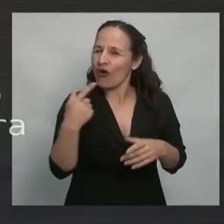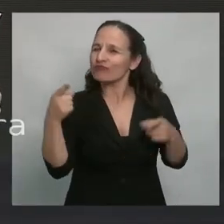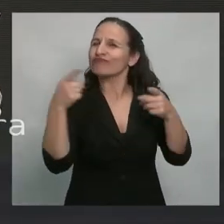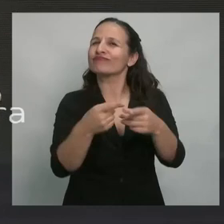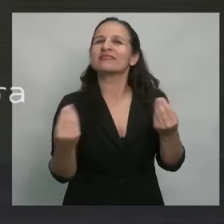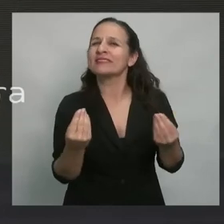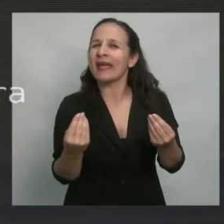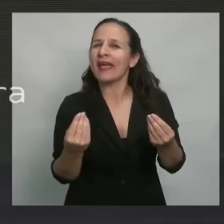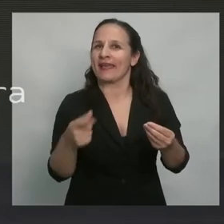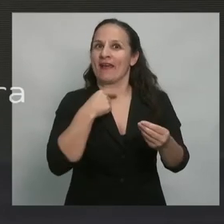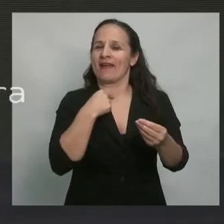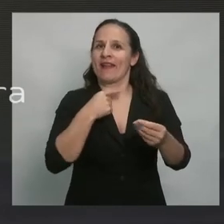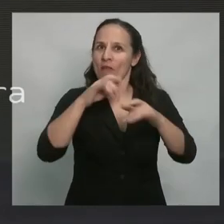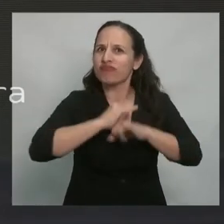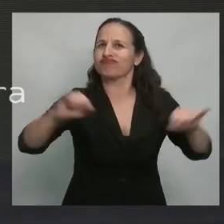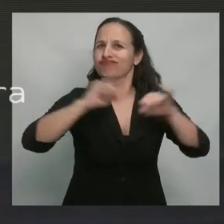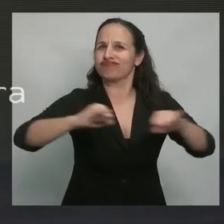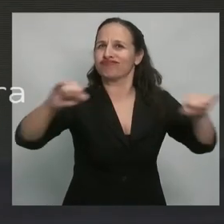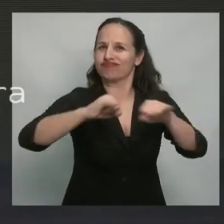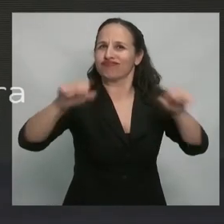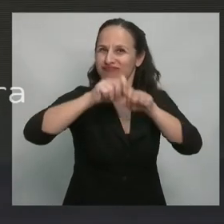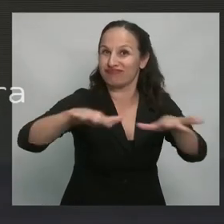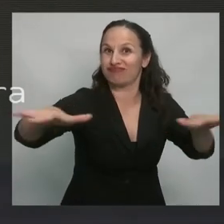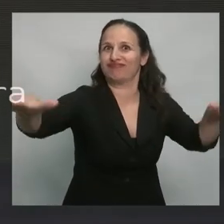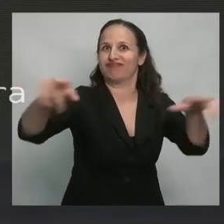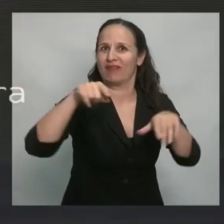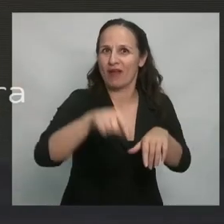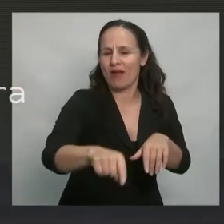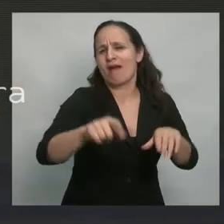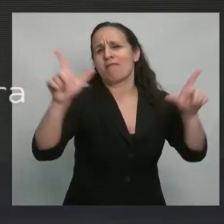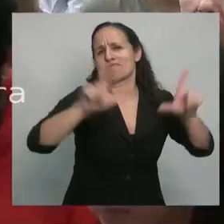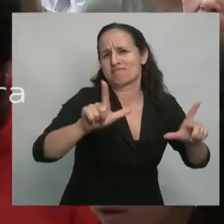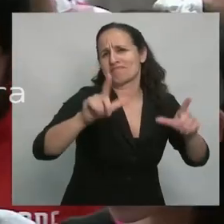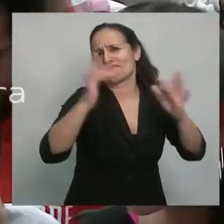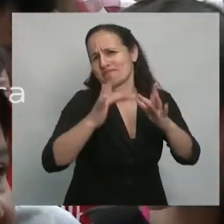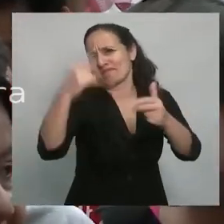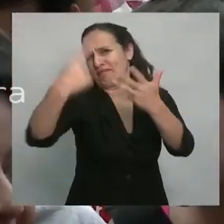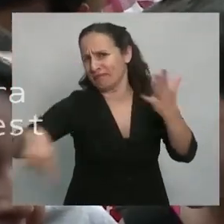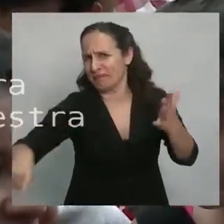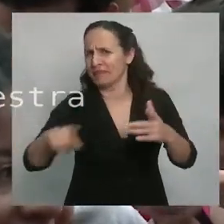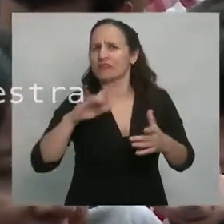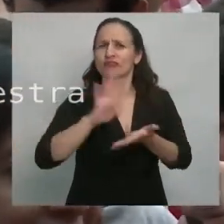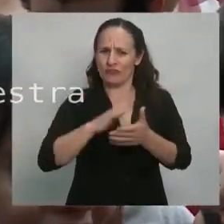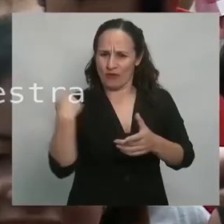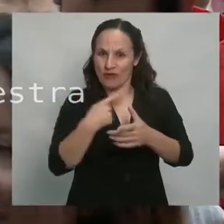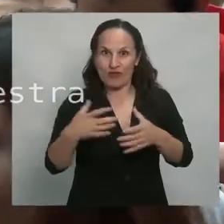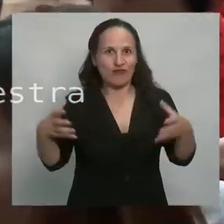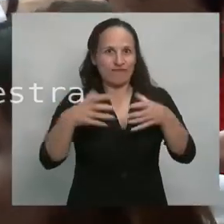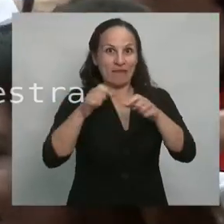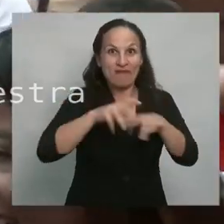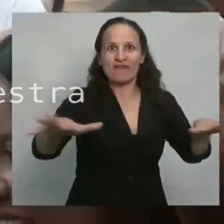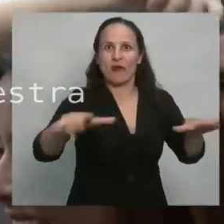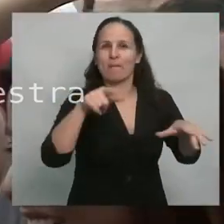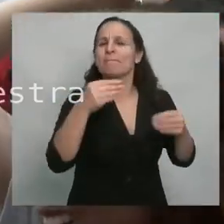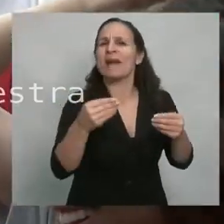social media sites, and the determination of our network to help us succeed are all